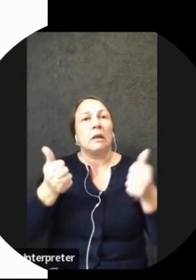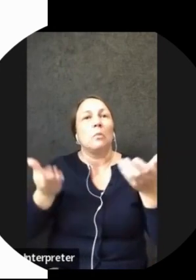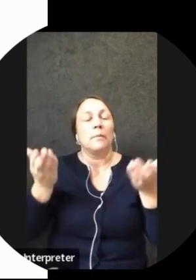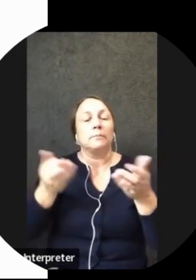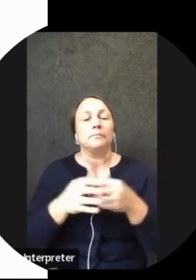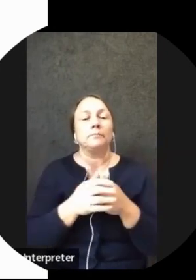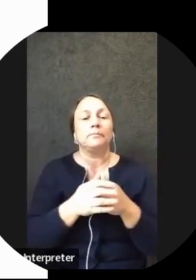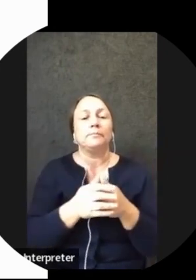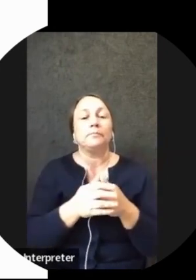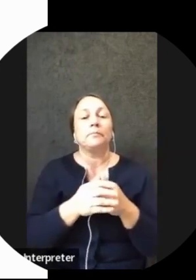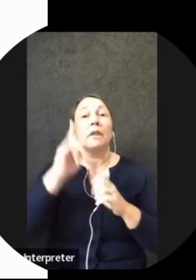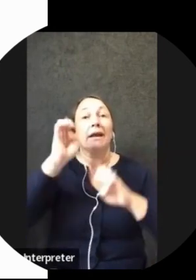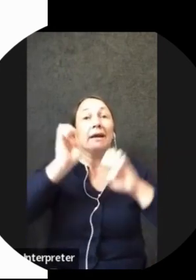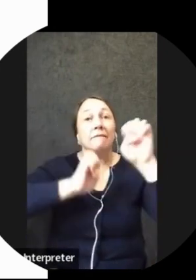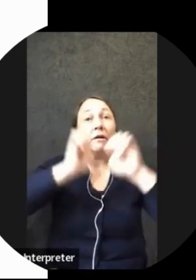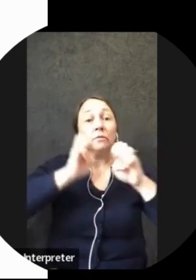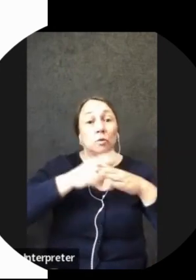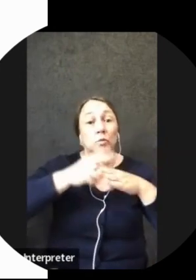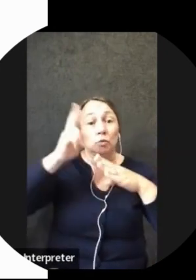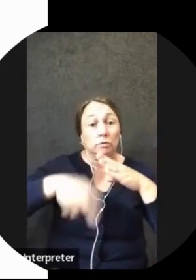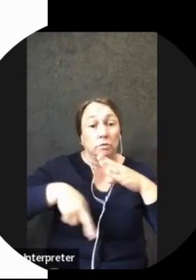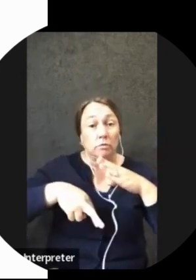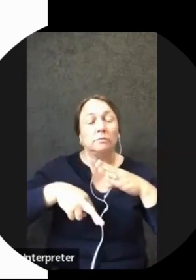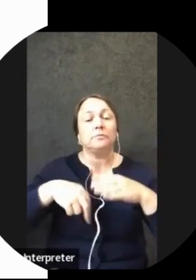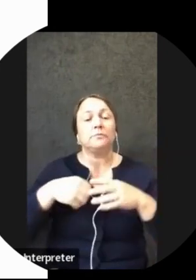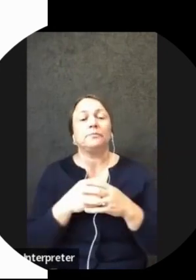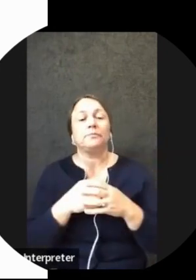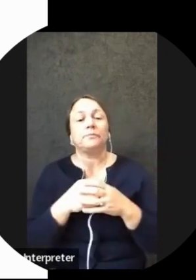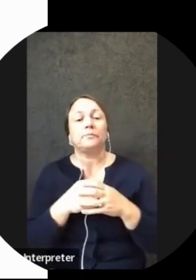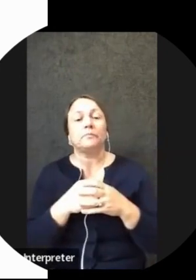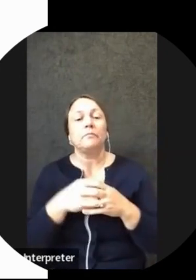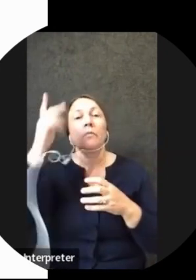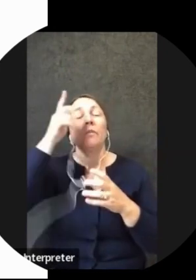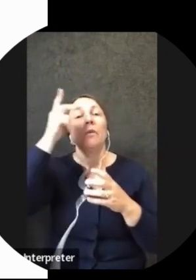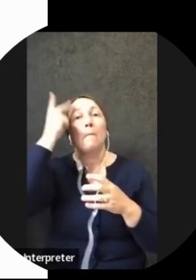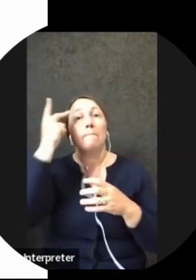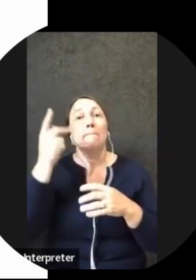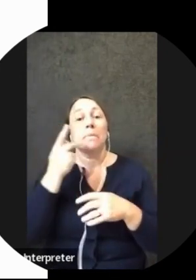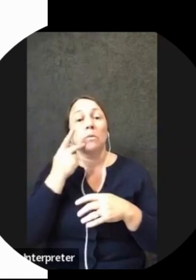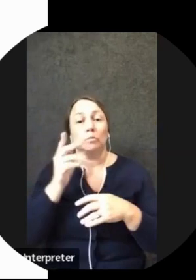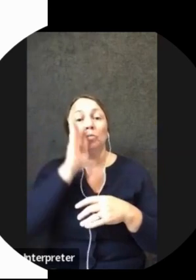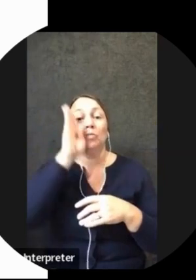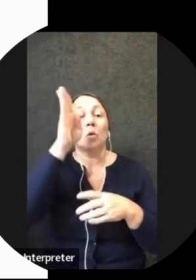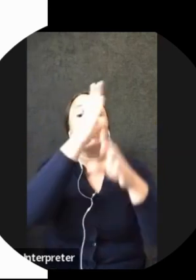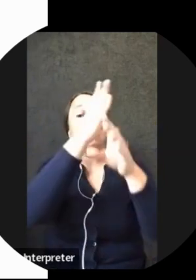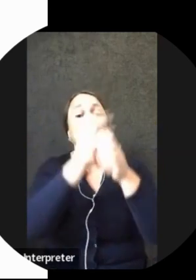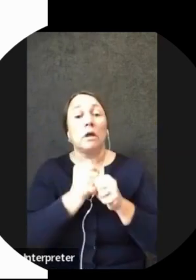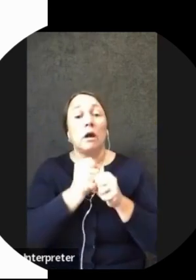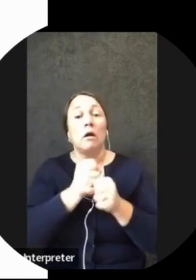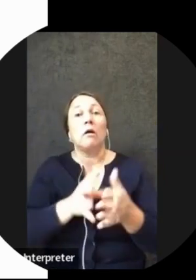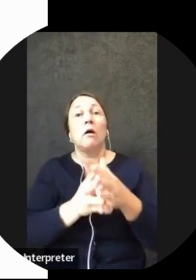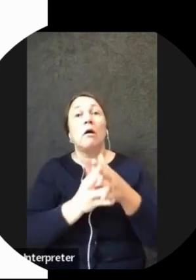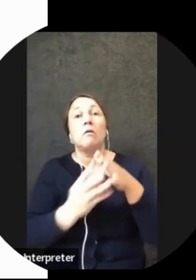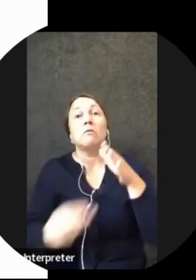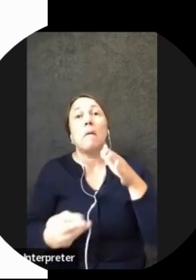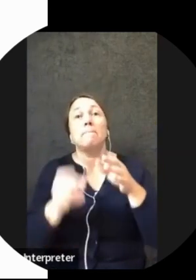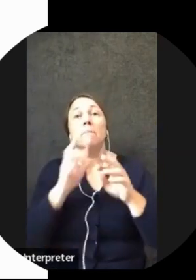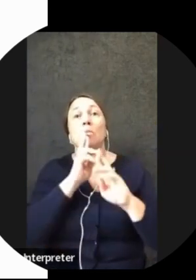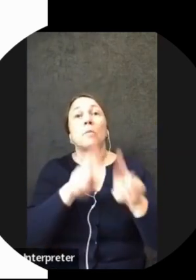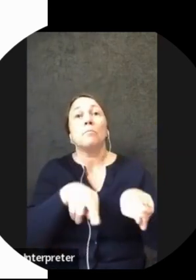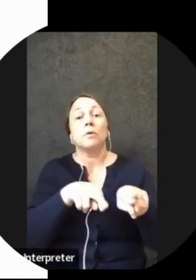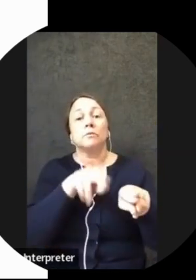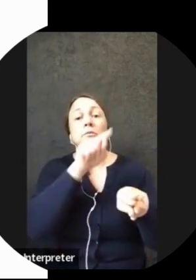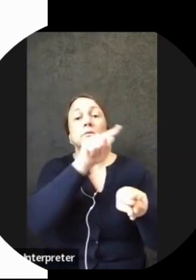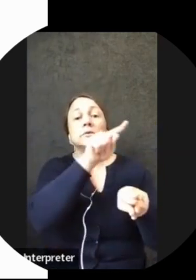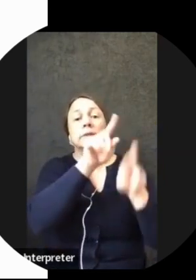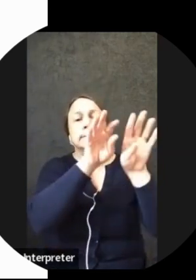Evaluation results. Parents are entitled to receive a copy of the report that speaks